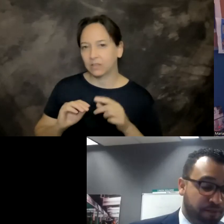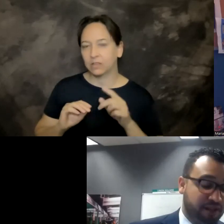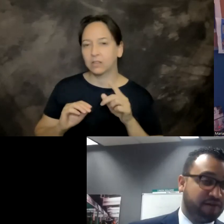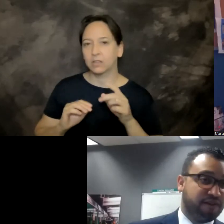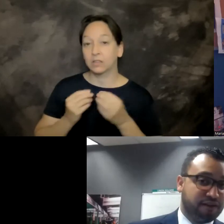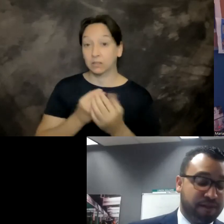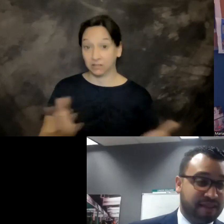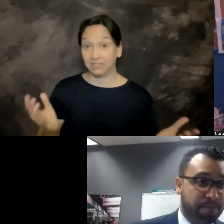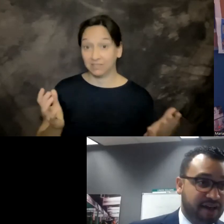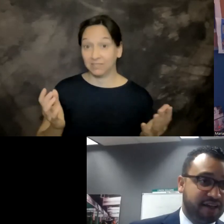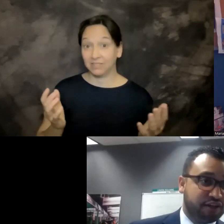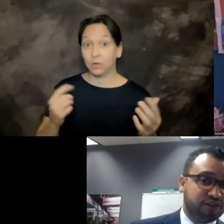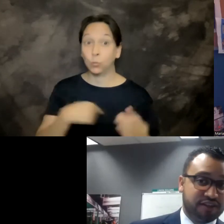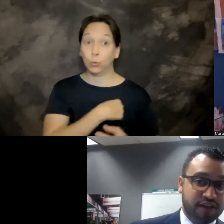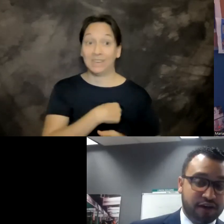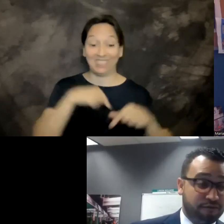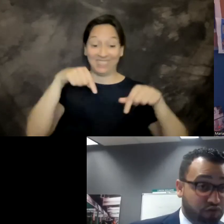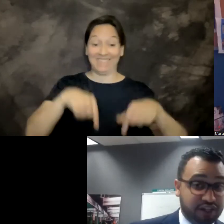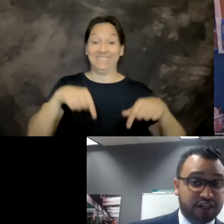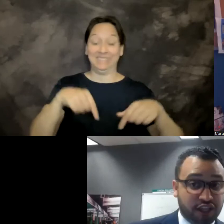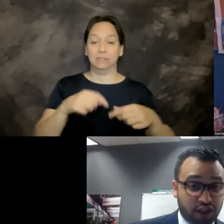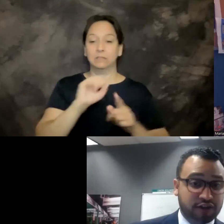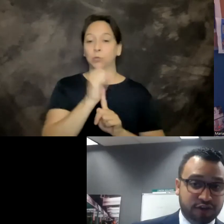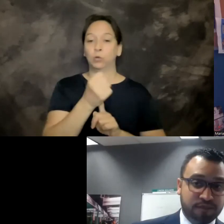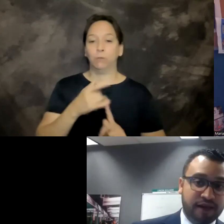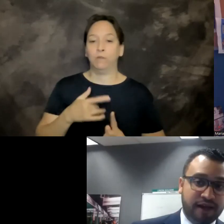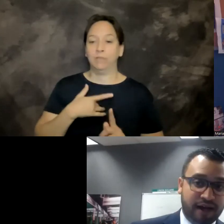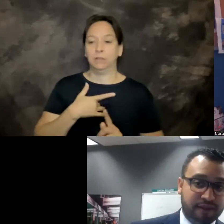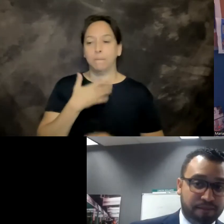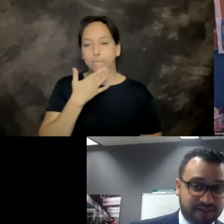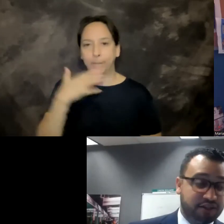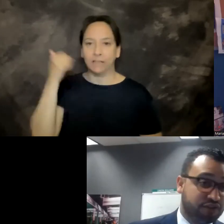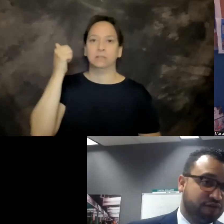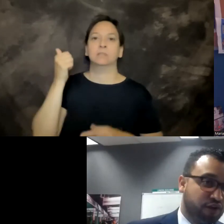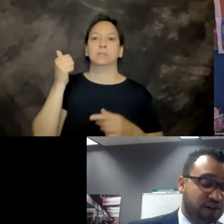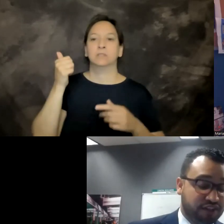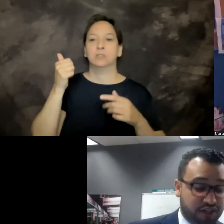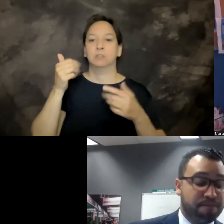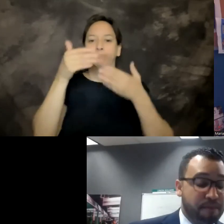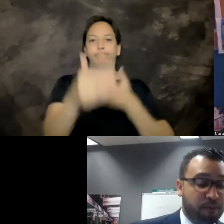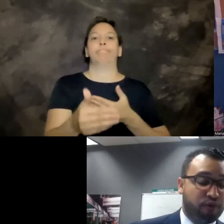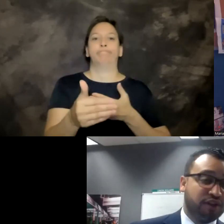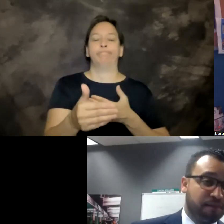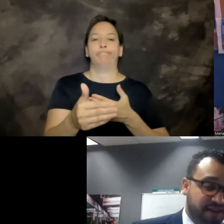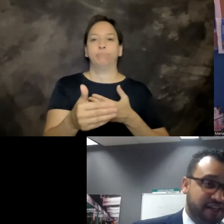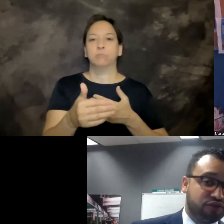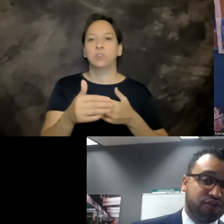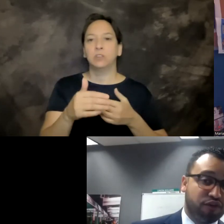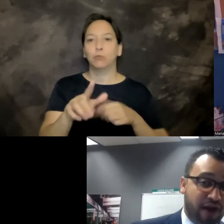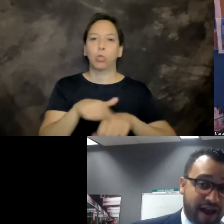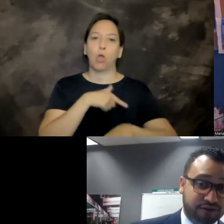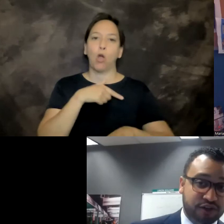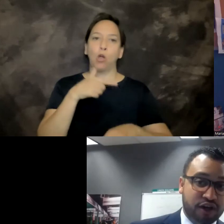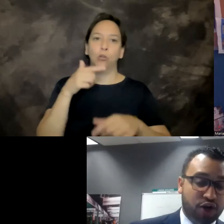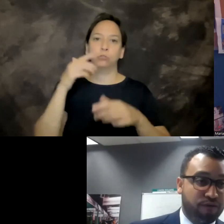what we believe to be in the best interest of the region in the long term, the best interest of the organization, and more importantly, the best interest of